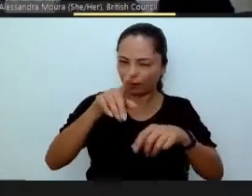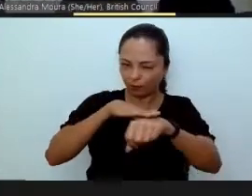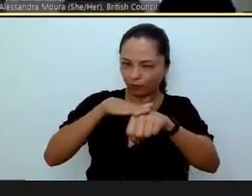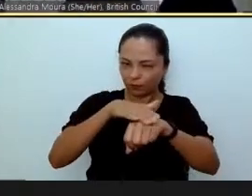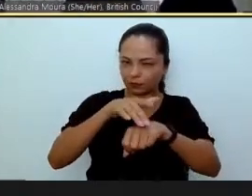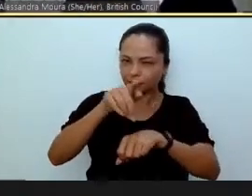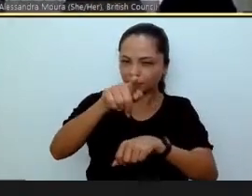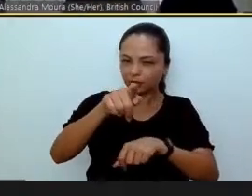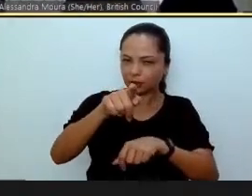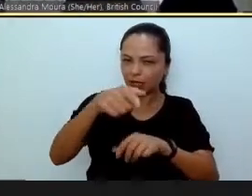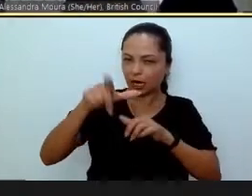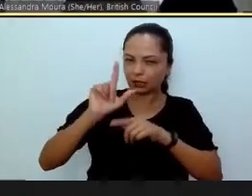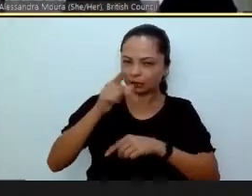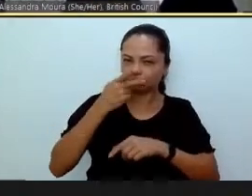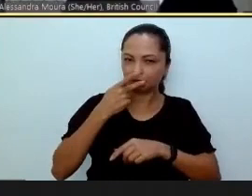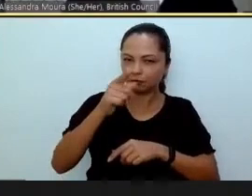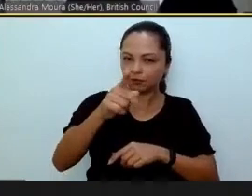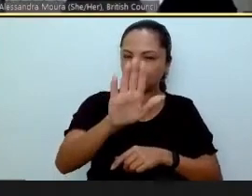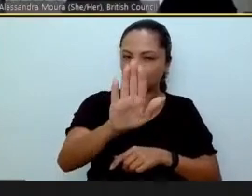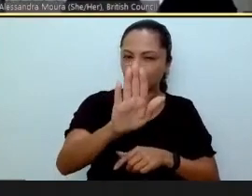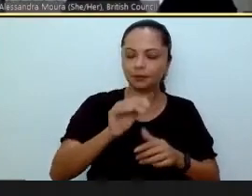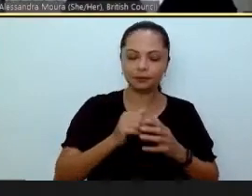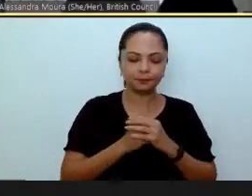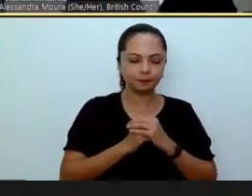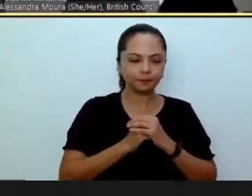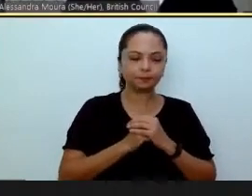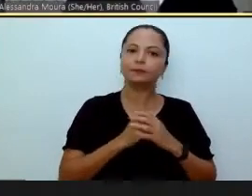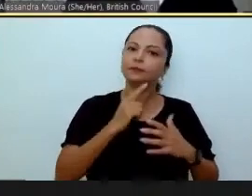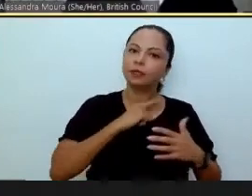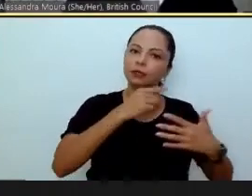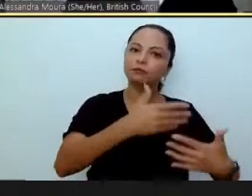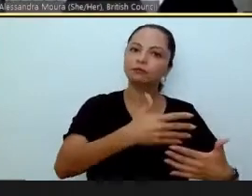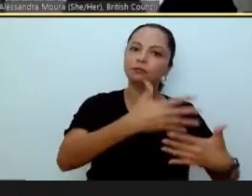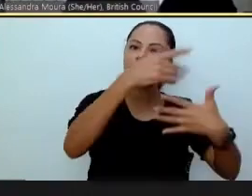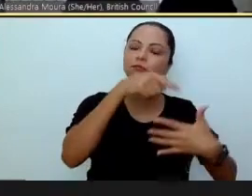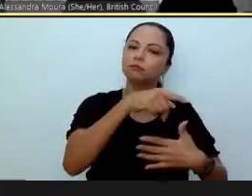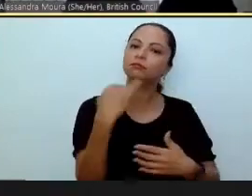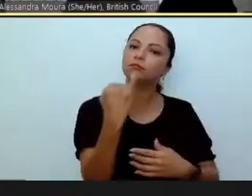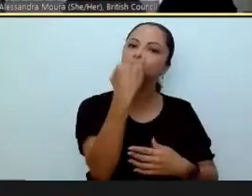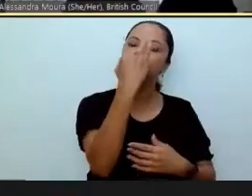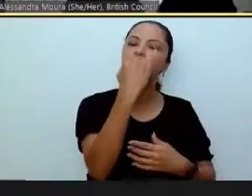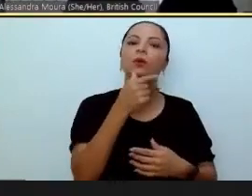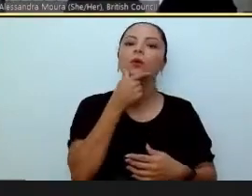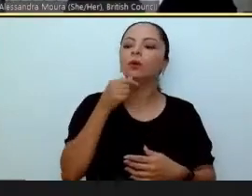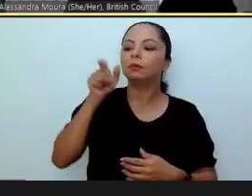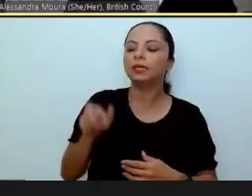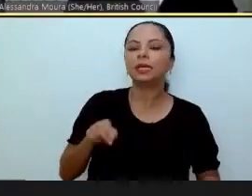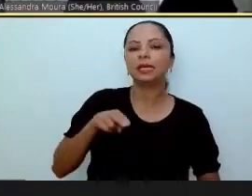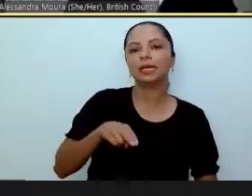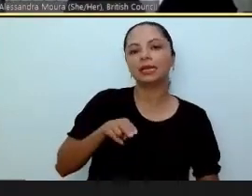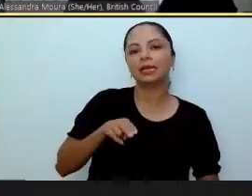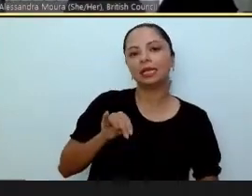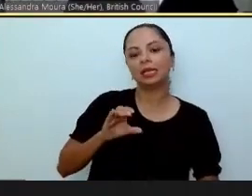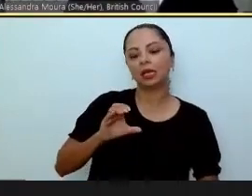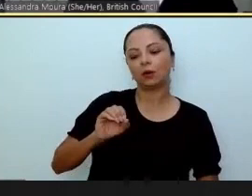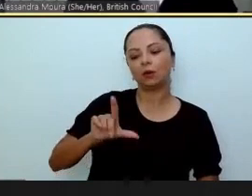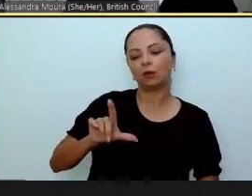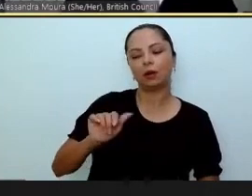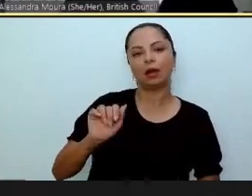very interesting comment from Lucas. I have the feeling that he might be a private